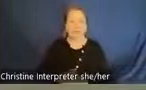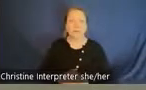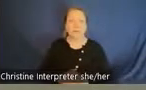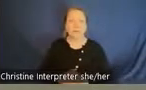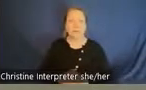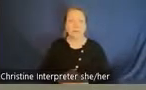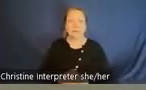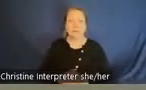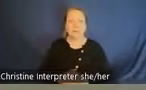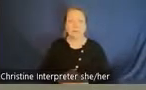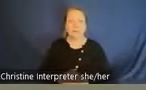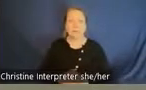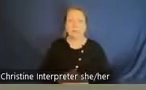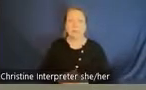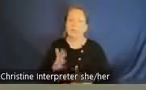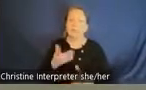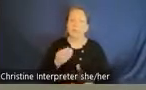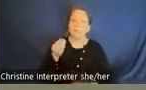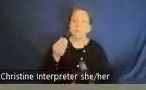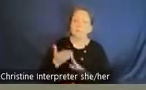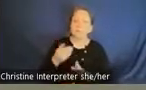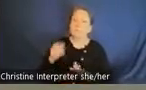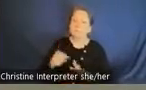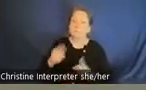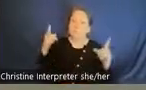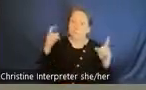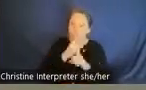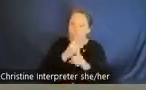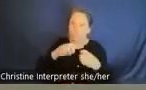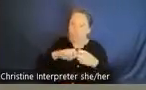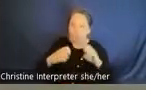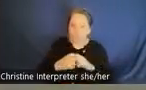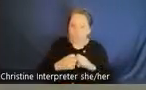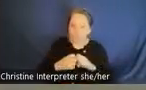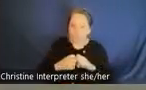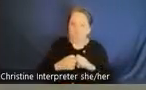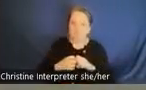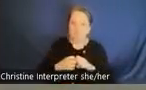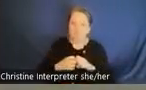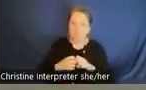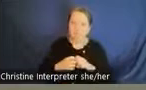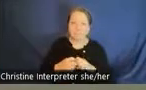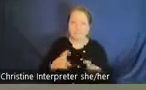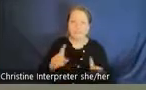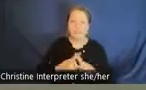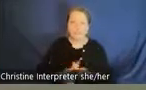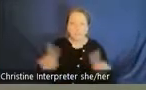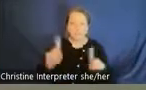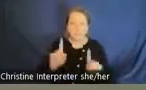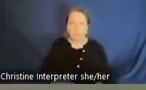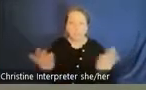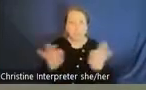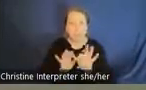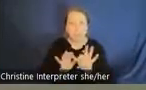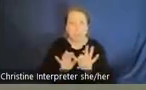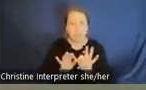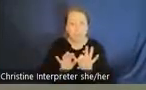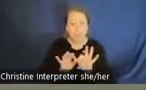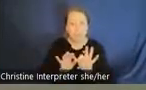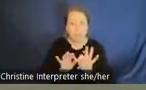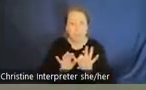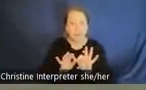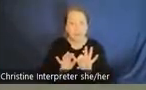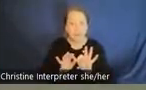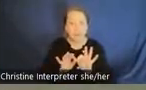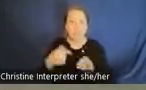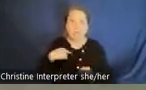is this is a complex problem with many inputs. However, we should not let that keep us from